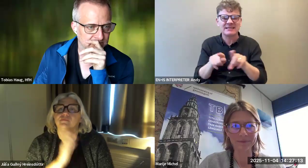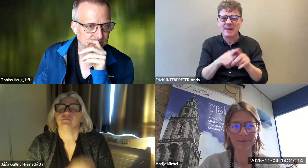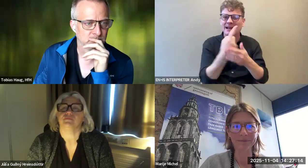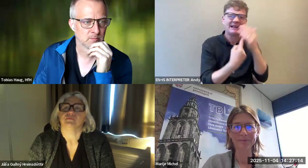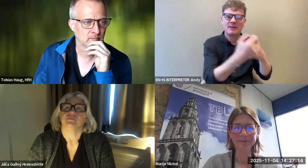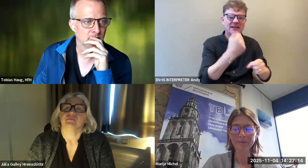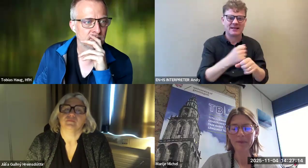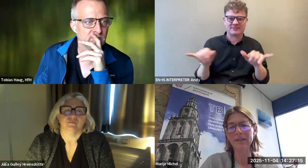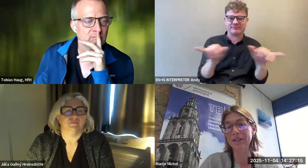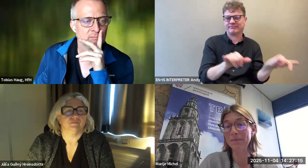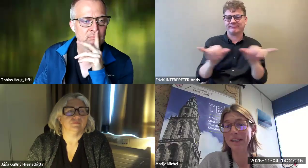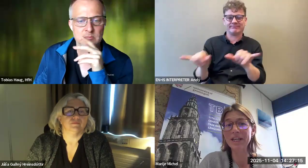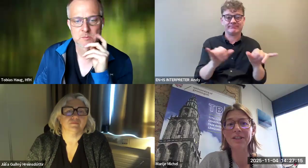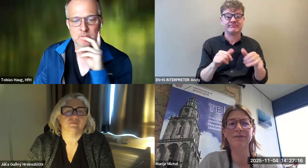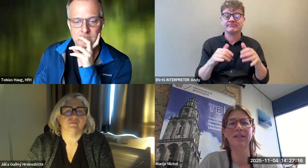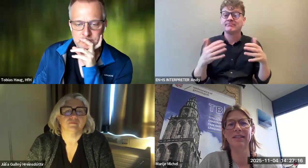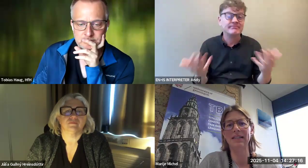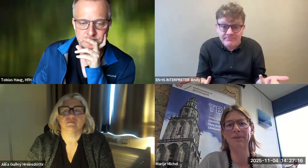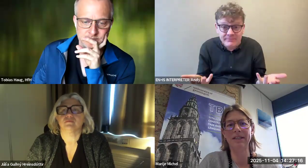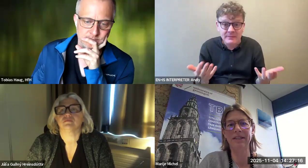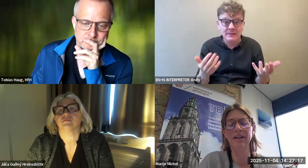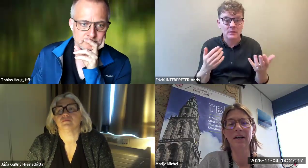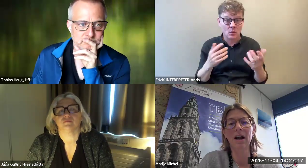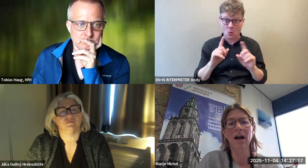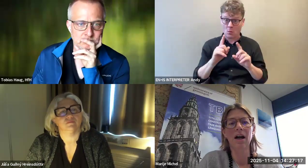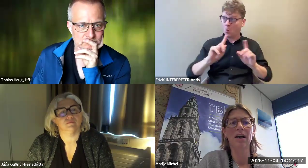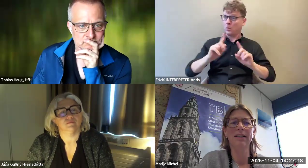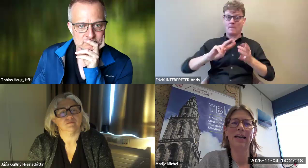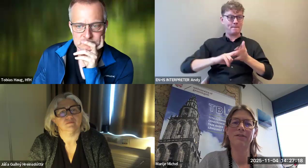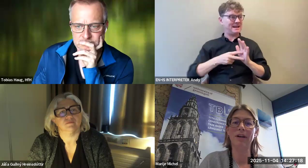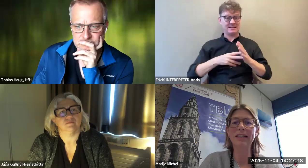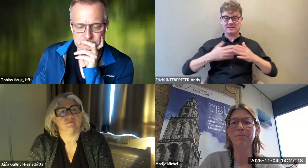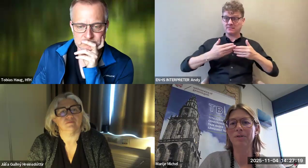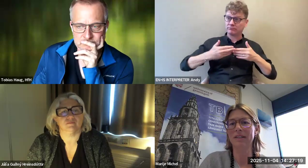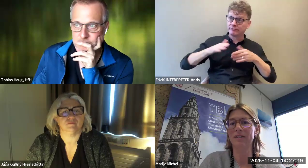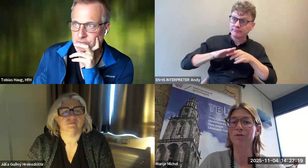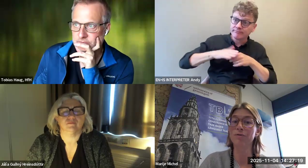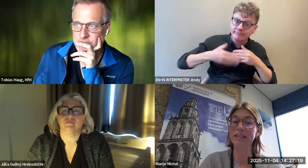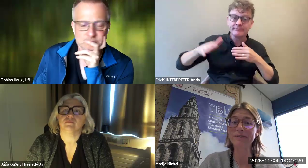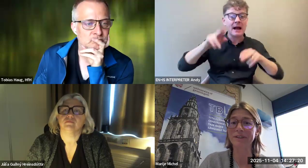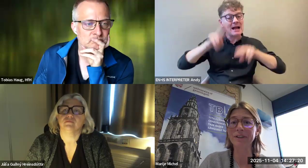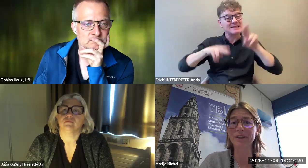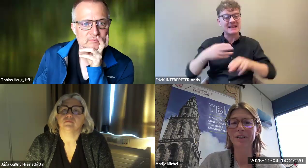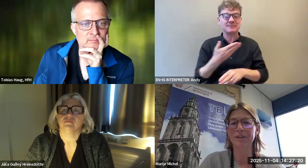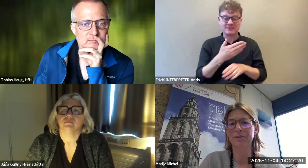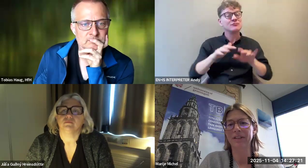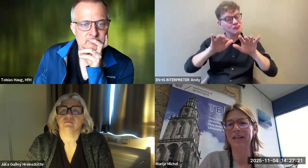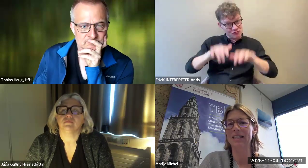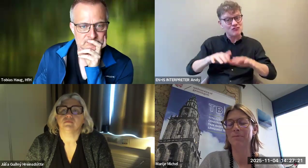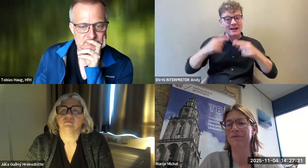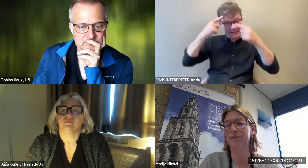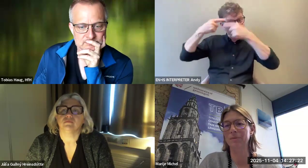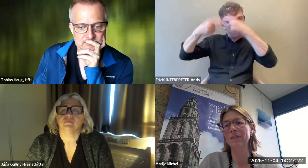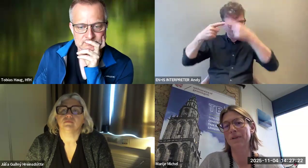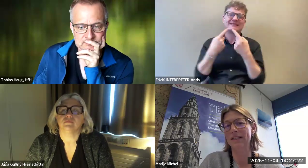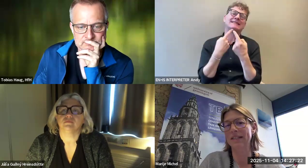task. So the implications for assessment here are that writing processes do differ during